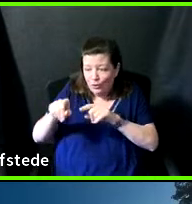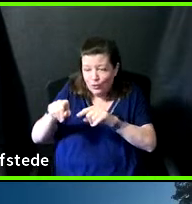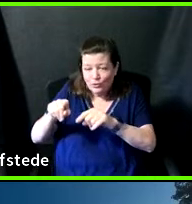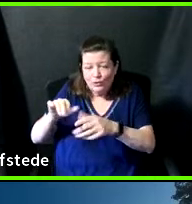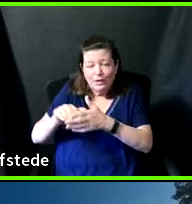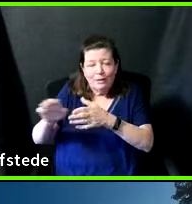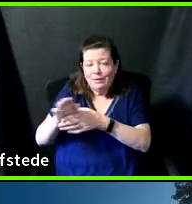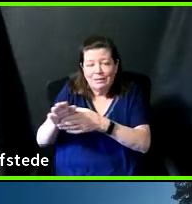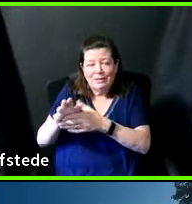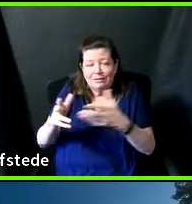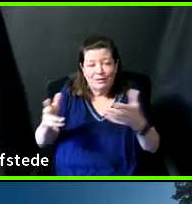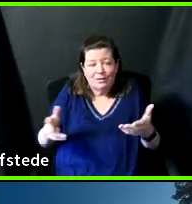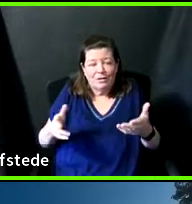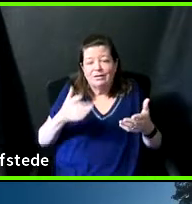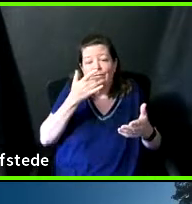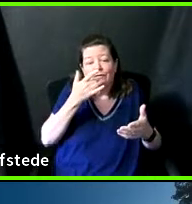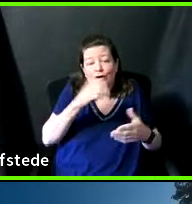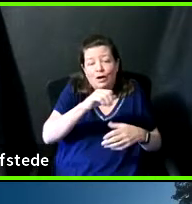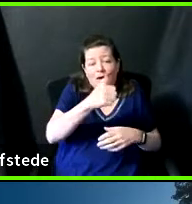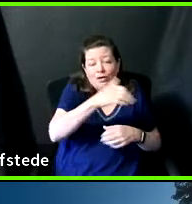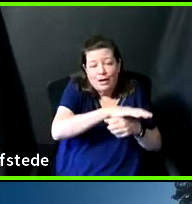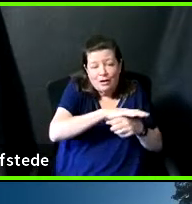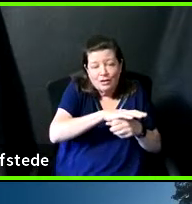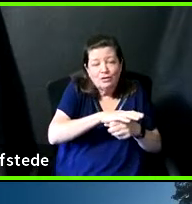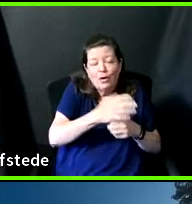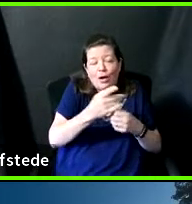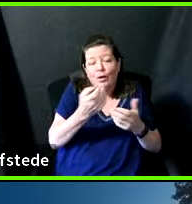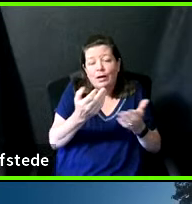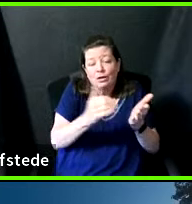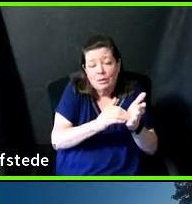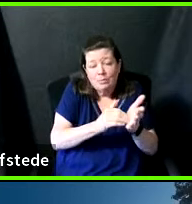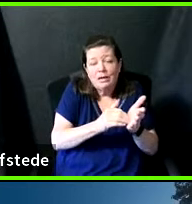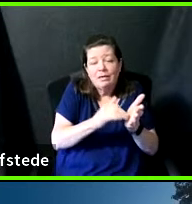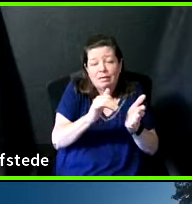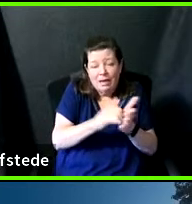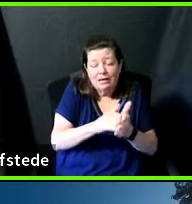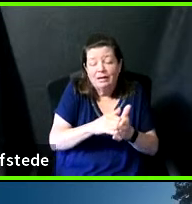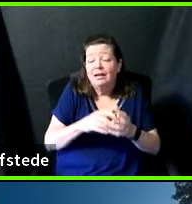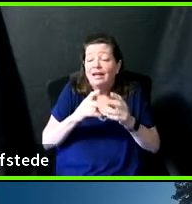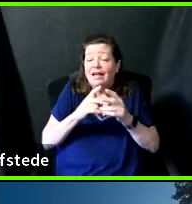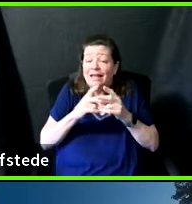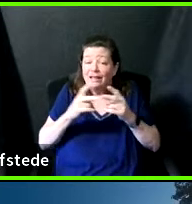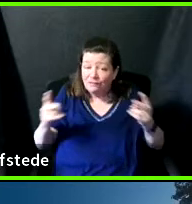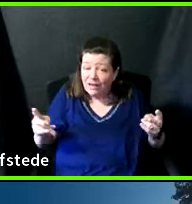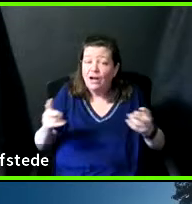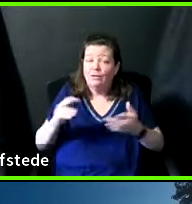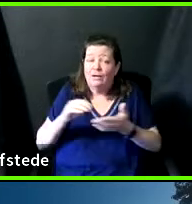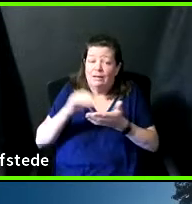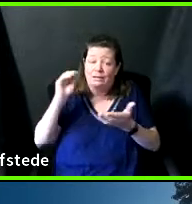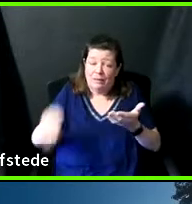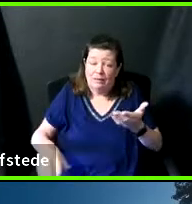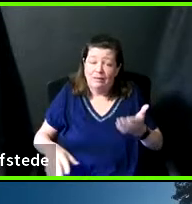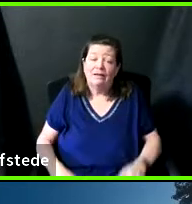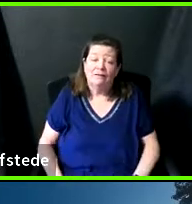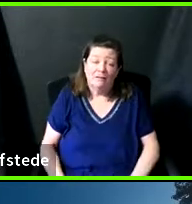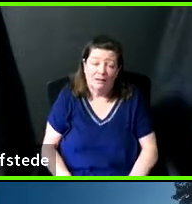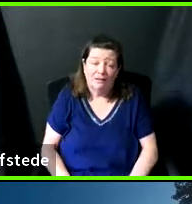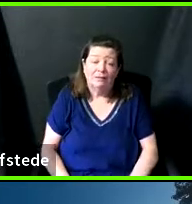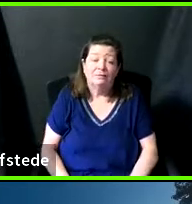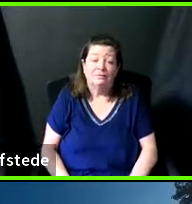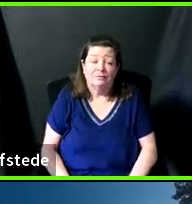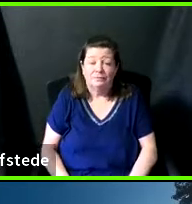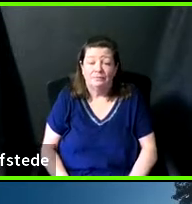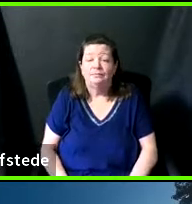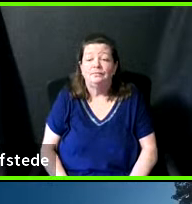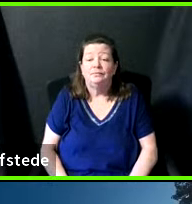much as I like other areas. So I just wanted to echo that. I think that's really important. It is very expensive. Thank